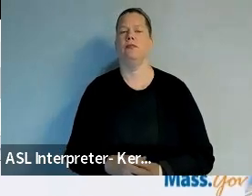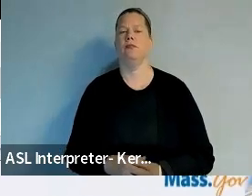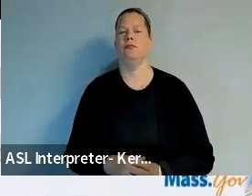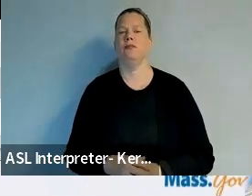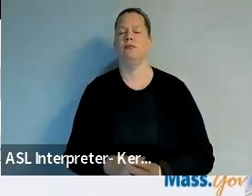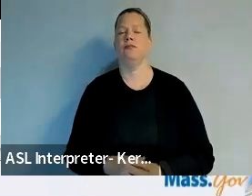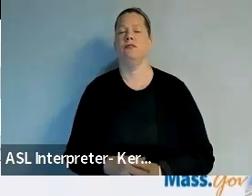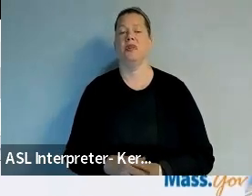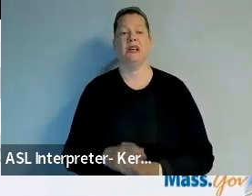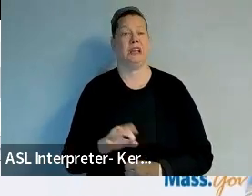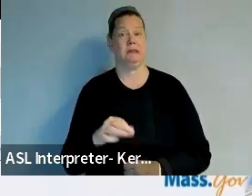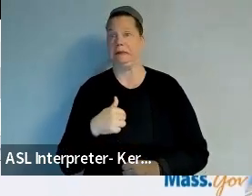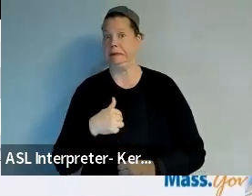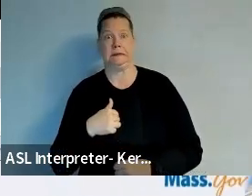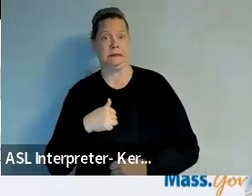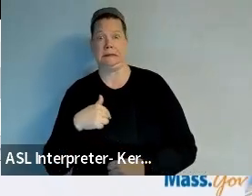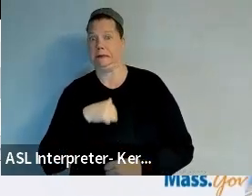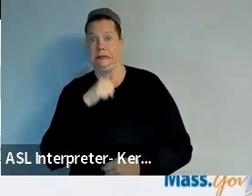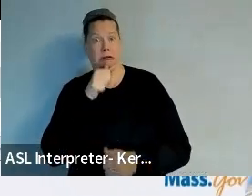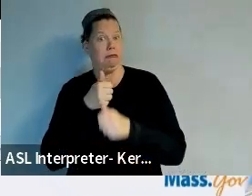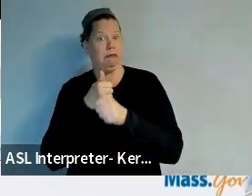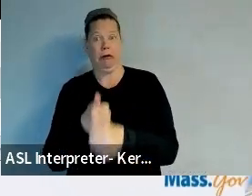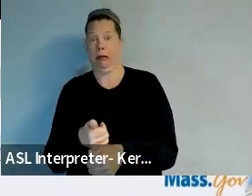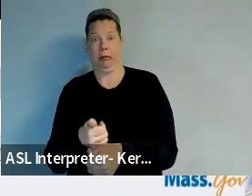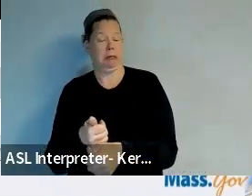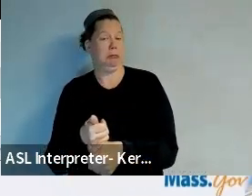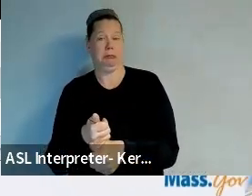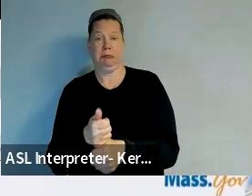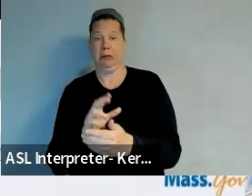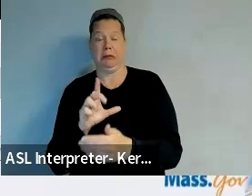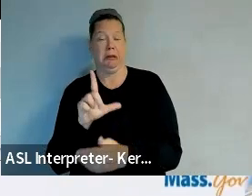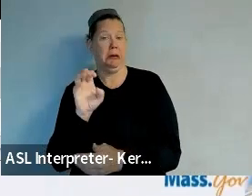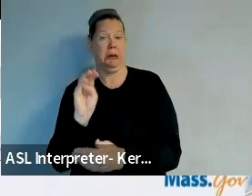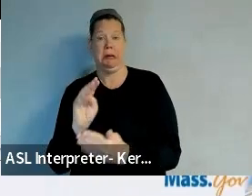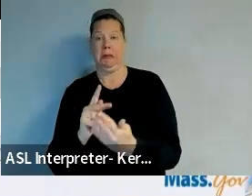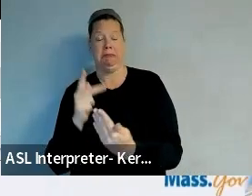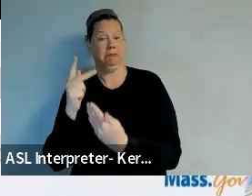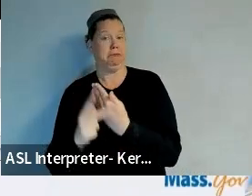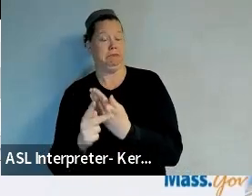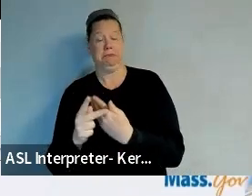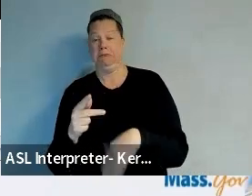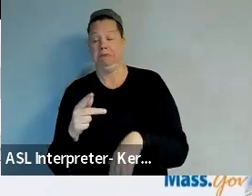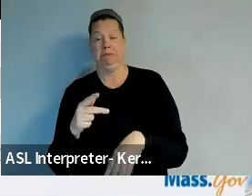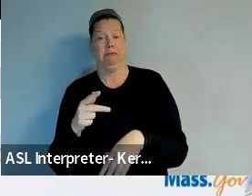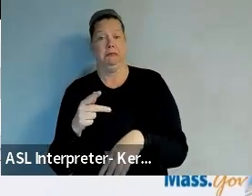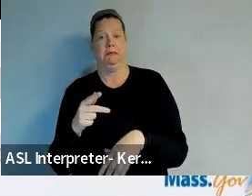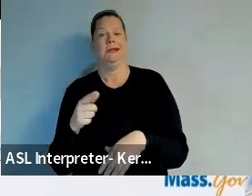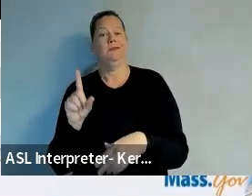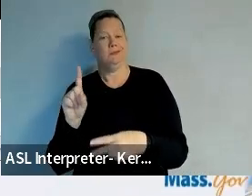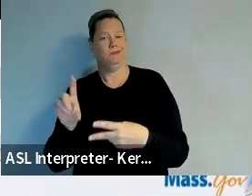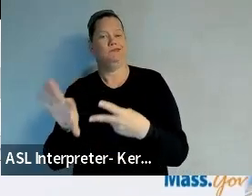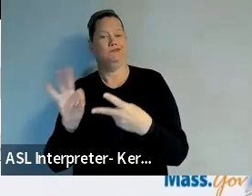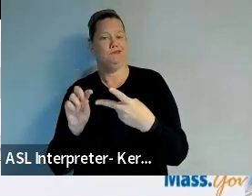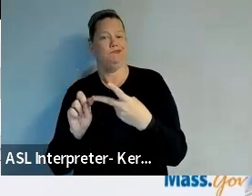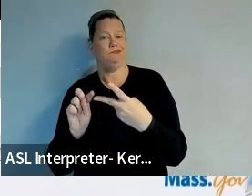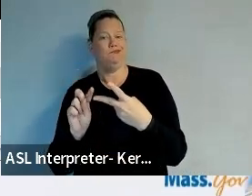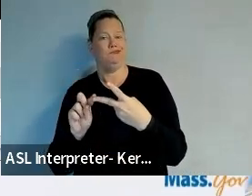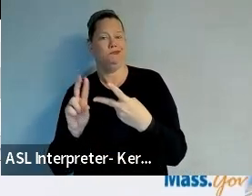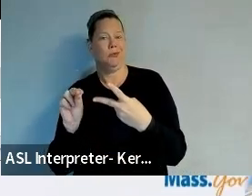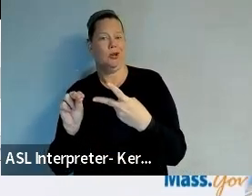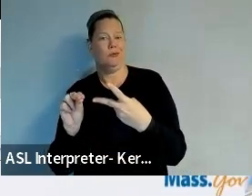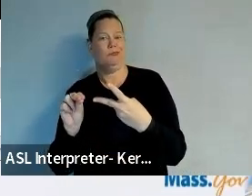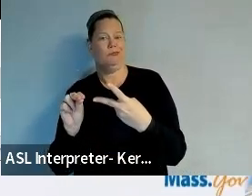is no, then you need to click on the applicable checkboxes to explain where